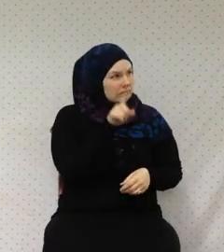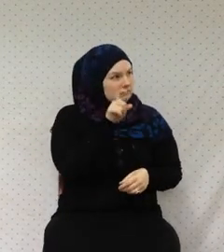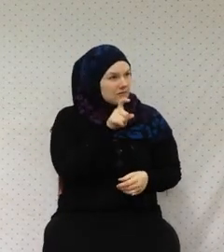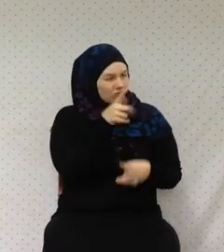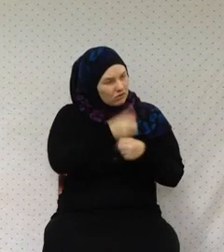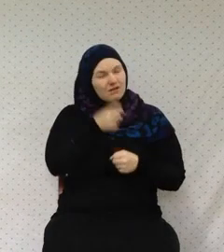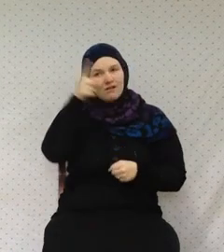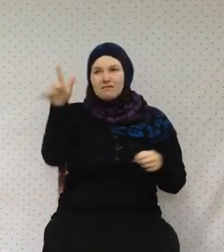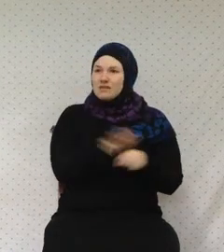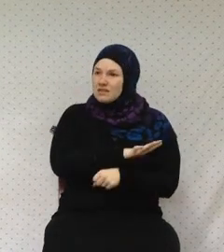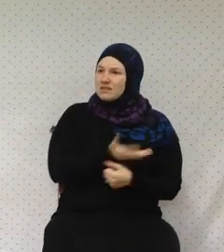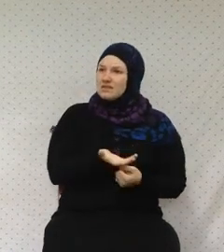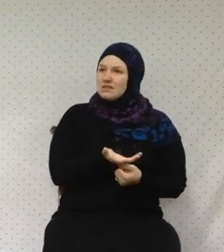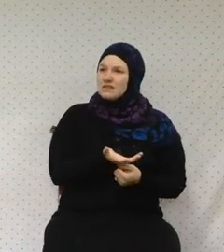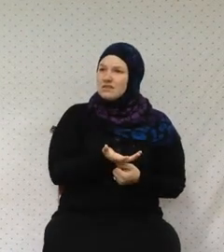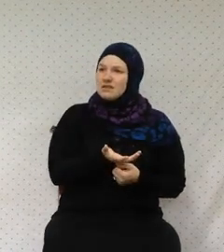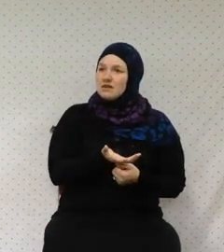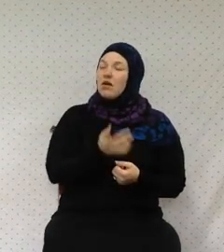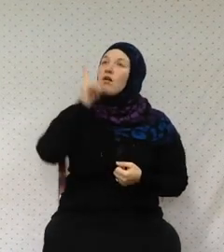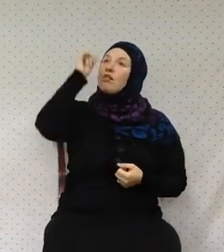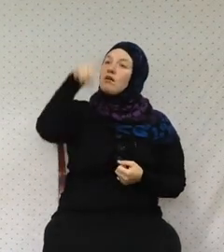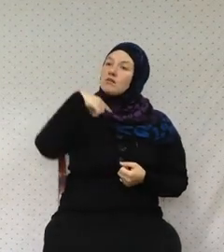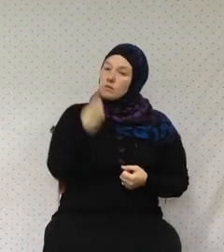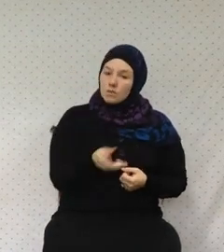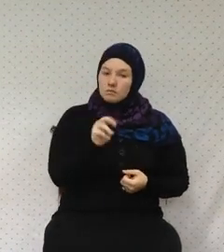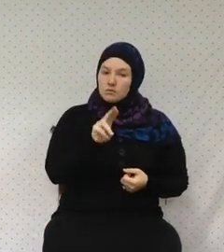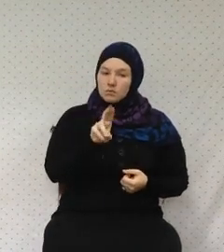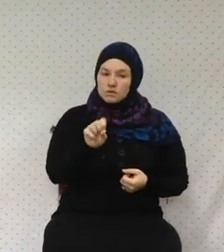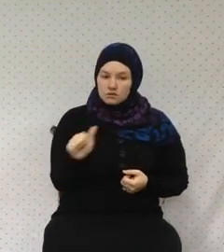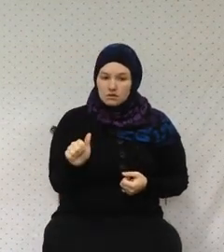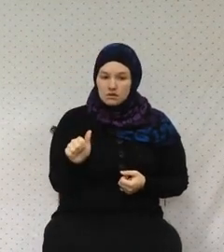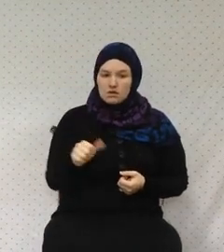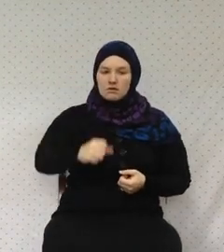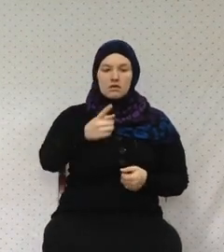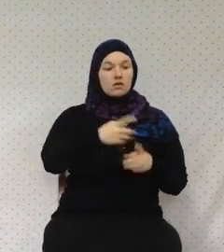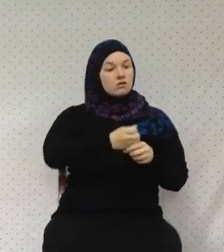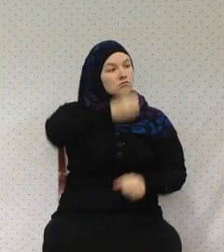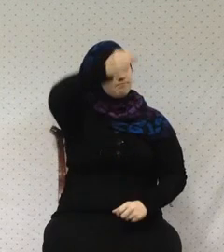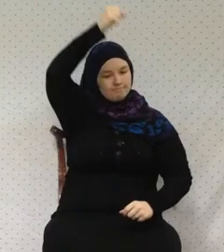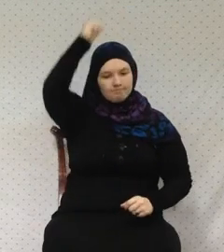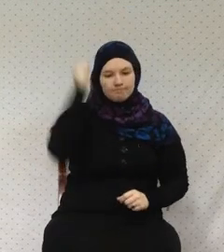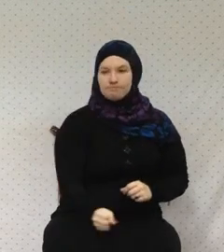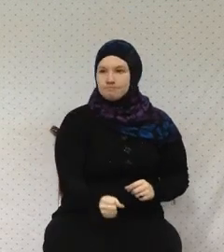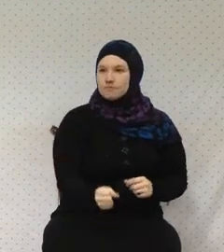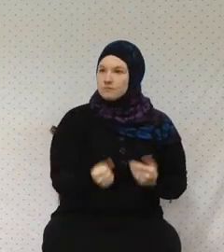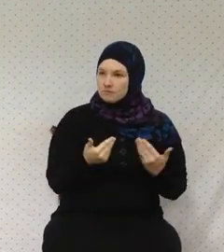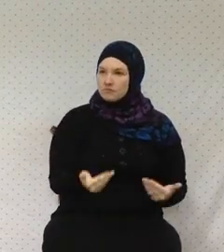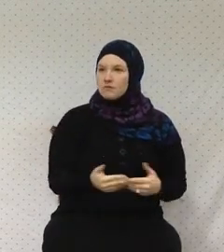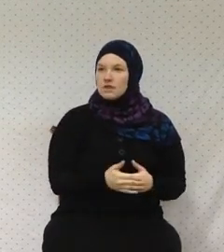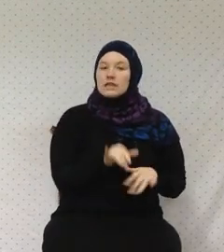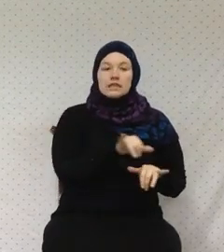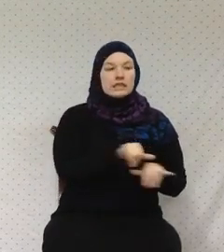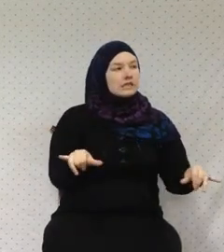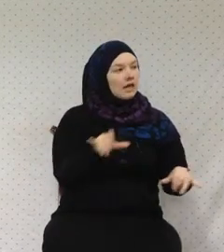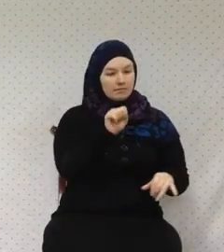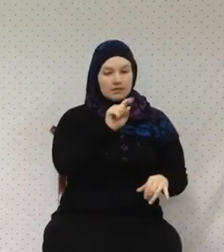Allah? And Allah told him, Musa, hit the sea with your stick. The